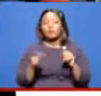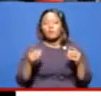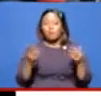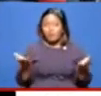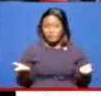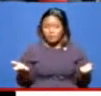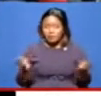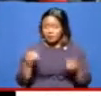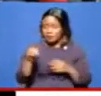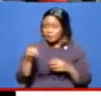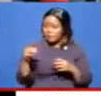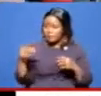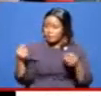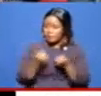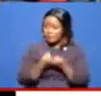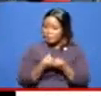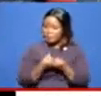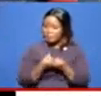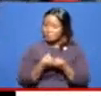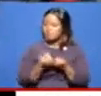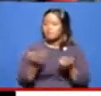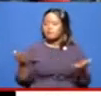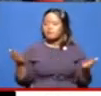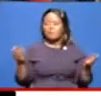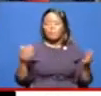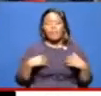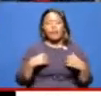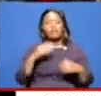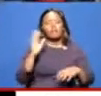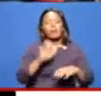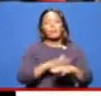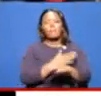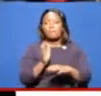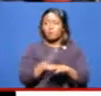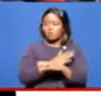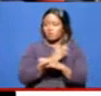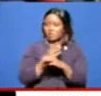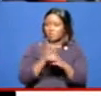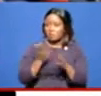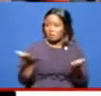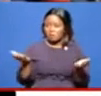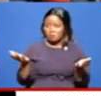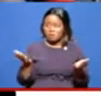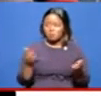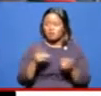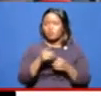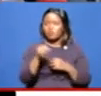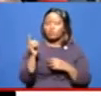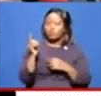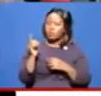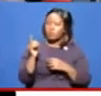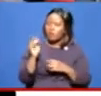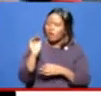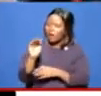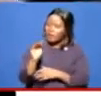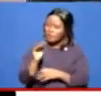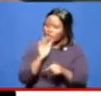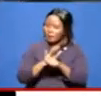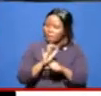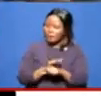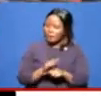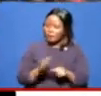it's just that, you know, you see we have music playing, right? Yes. So you don't call most of the fouls.